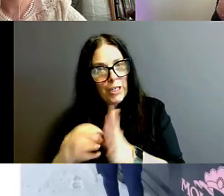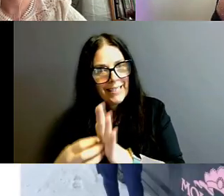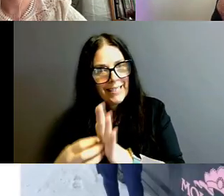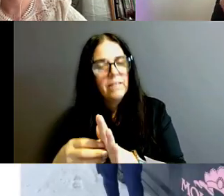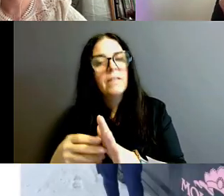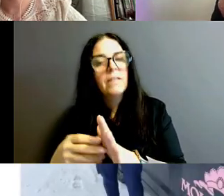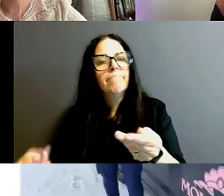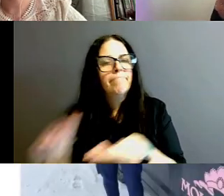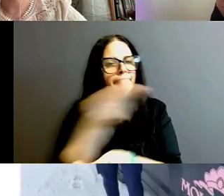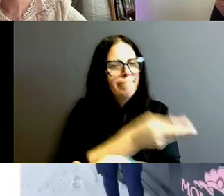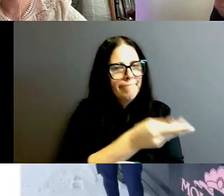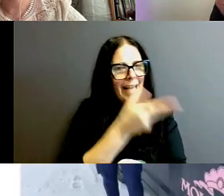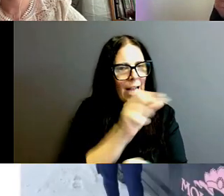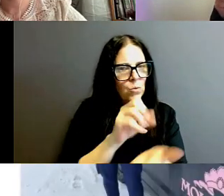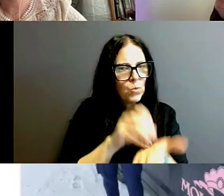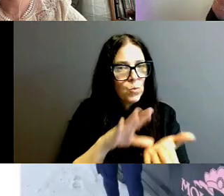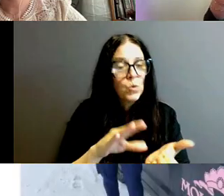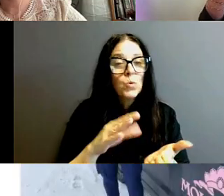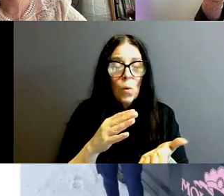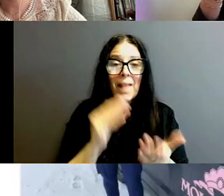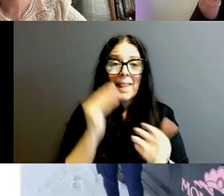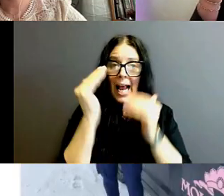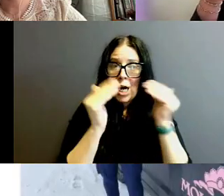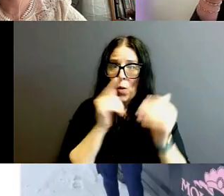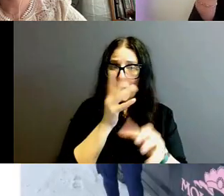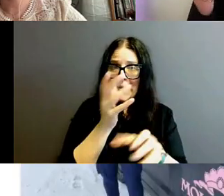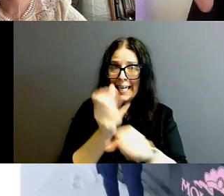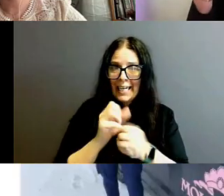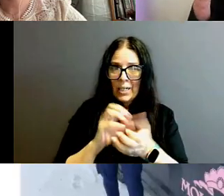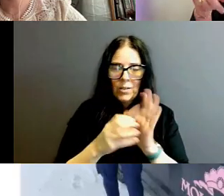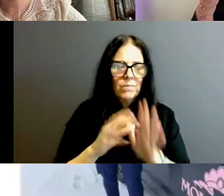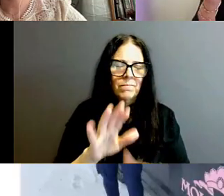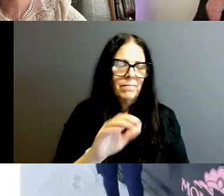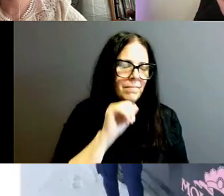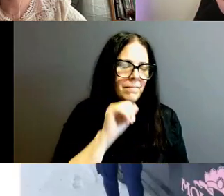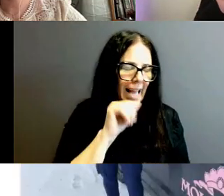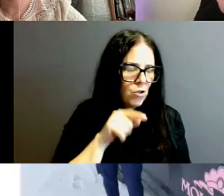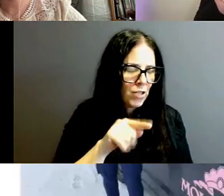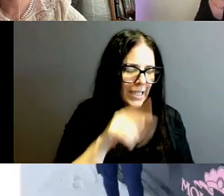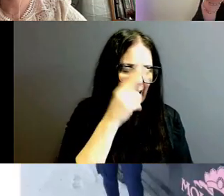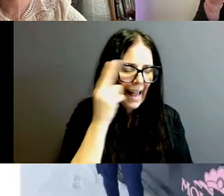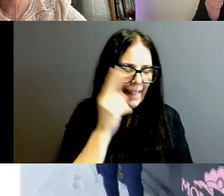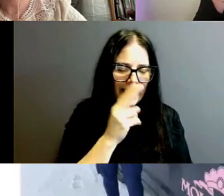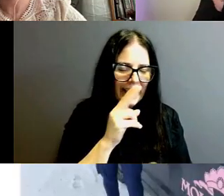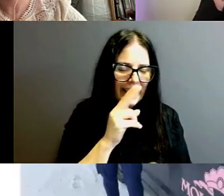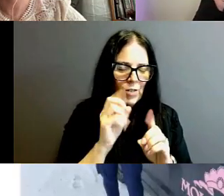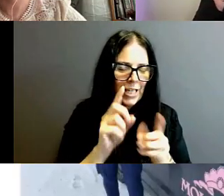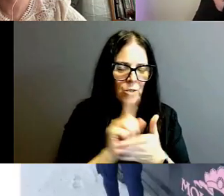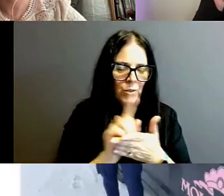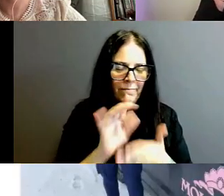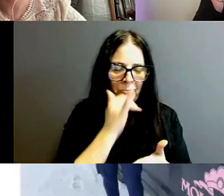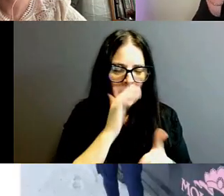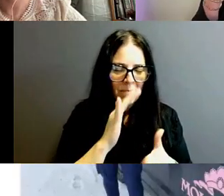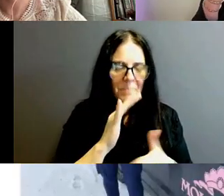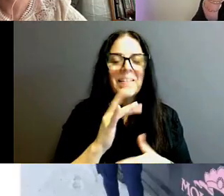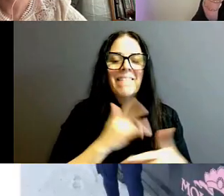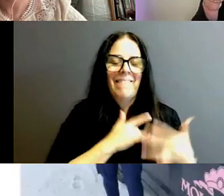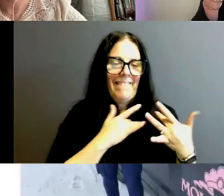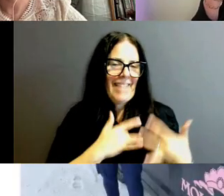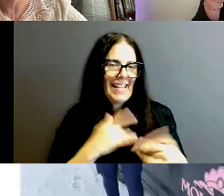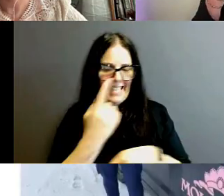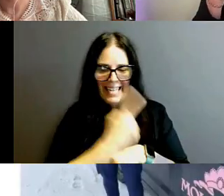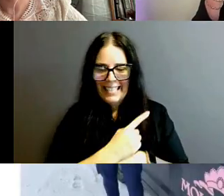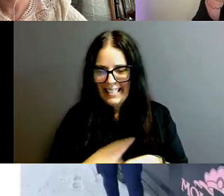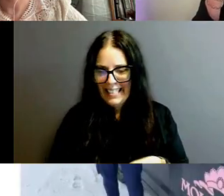it built like those adults getting a cookie. Actually, it wasn't Catholic Education Week. That was Valentine's Day, now that I think of it.